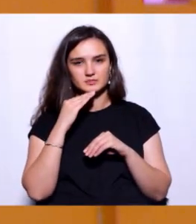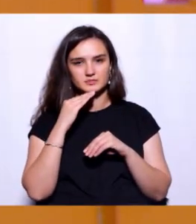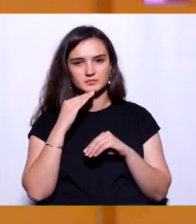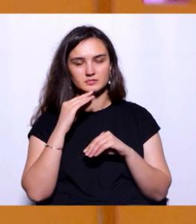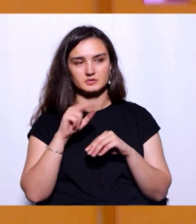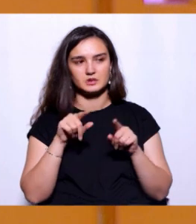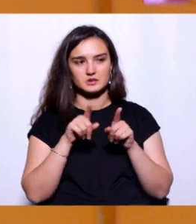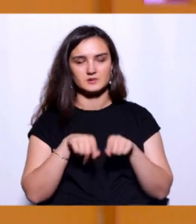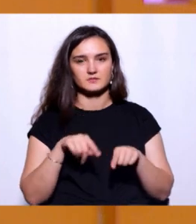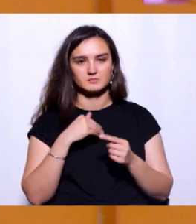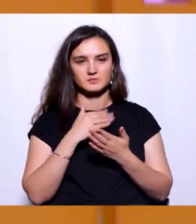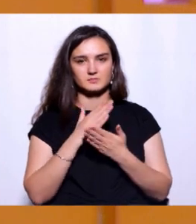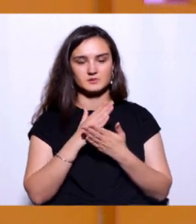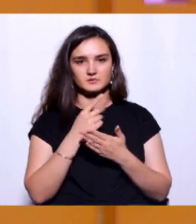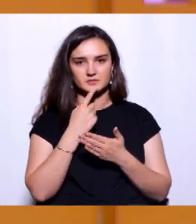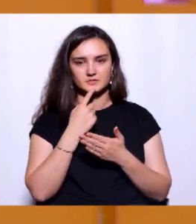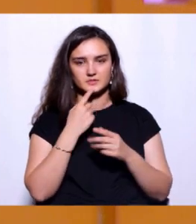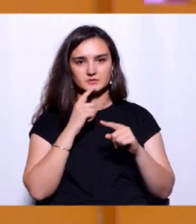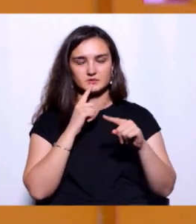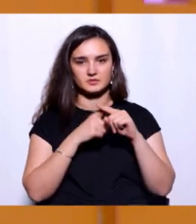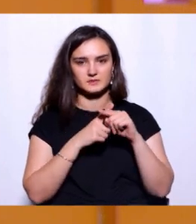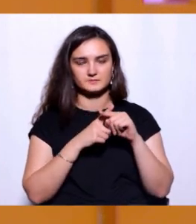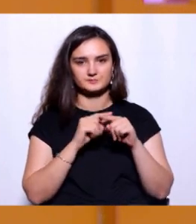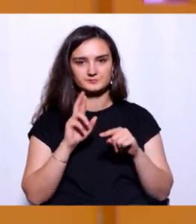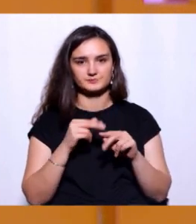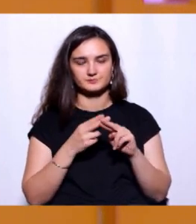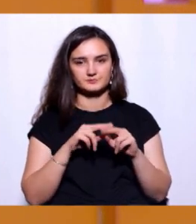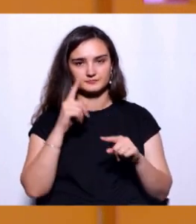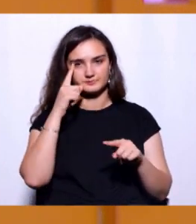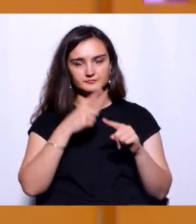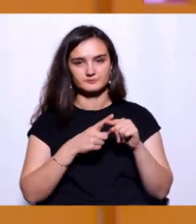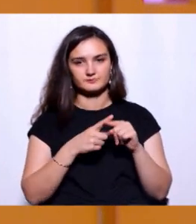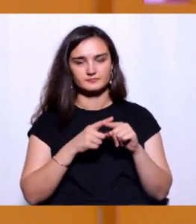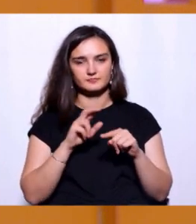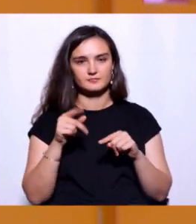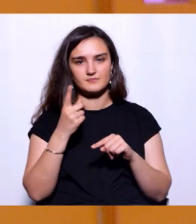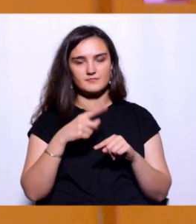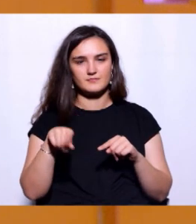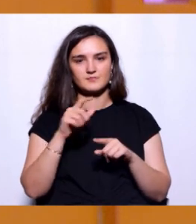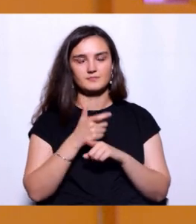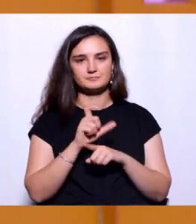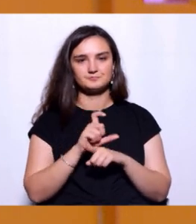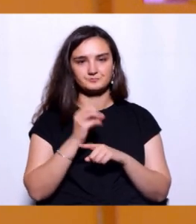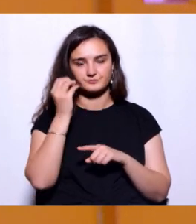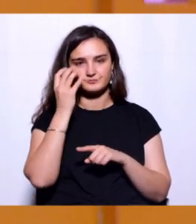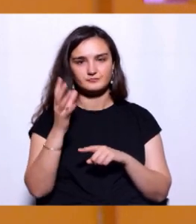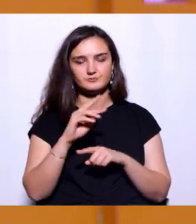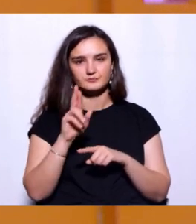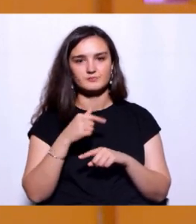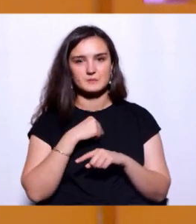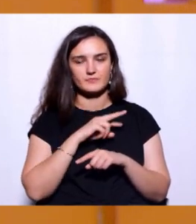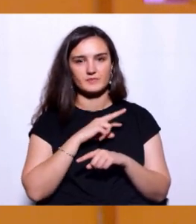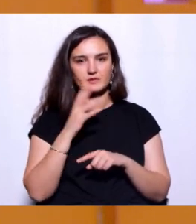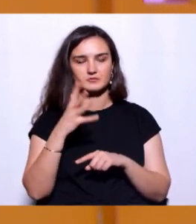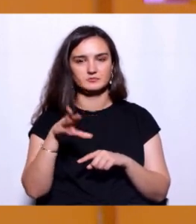and also I have a sister and a brother. They are very smart and I